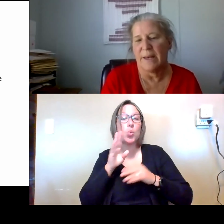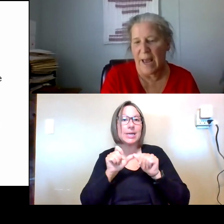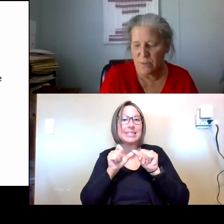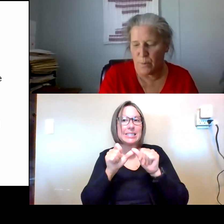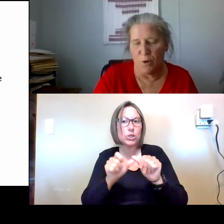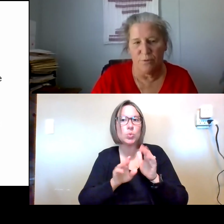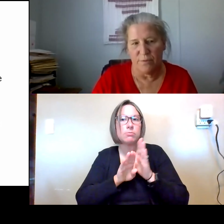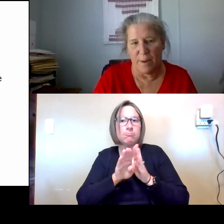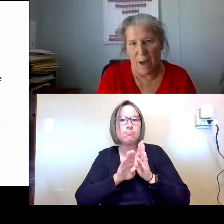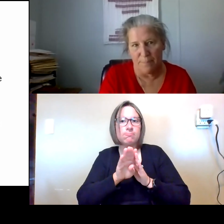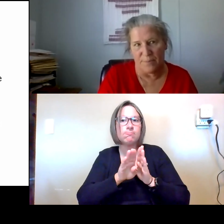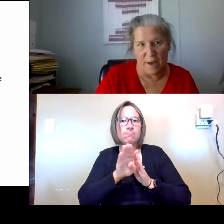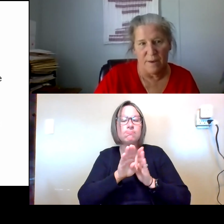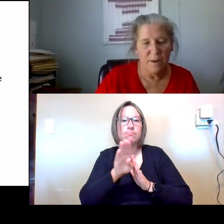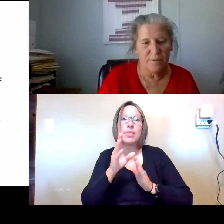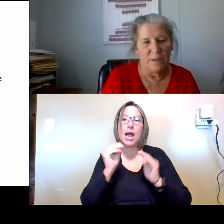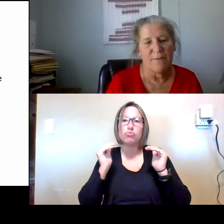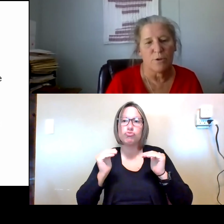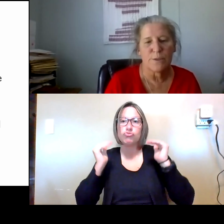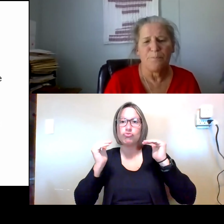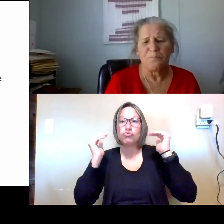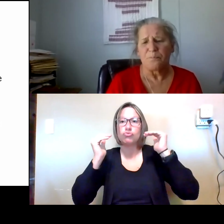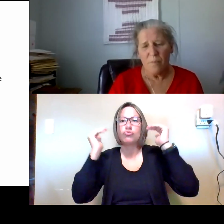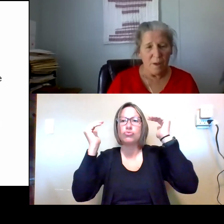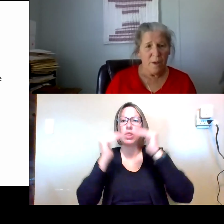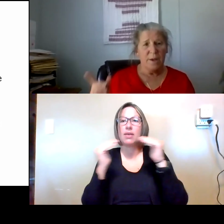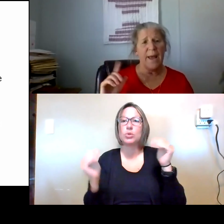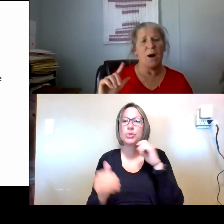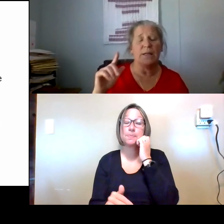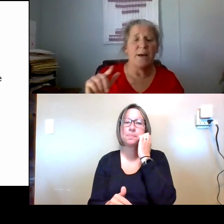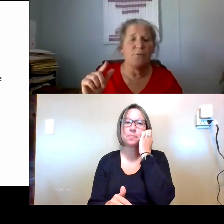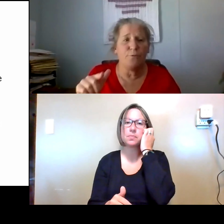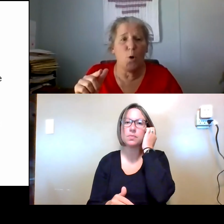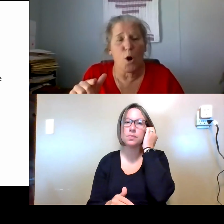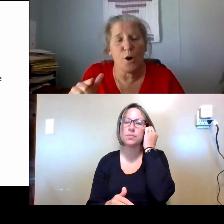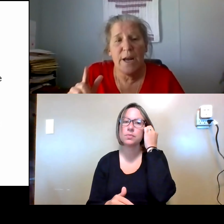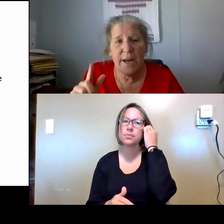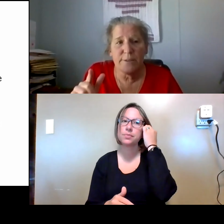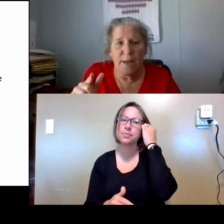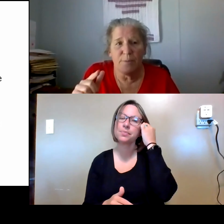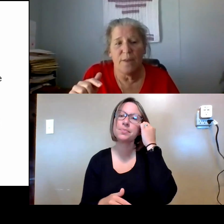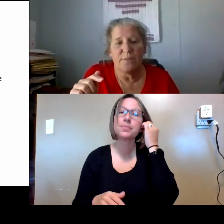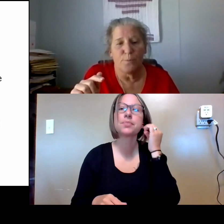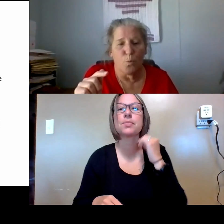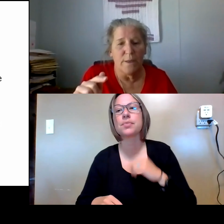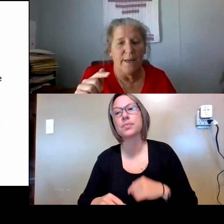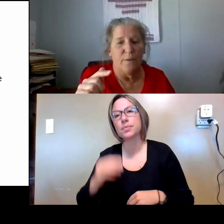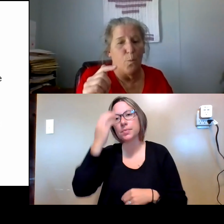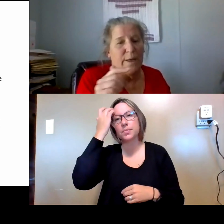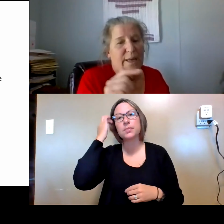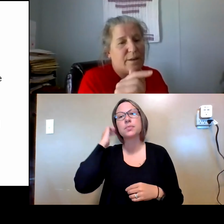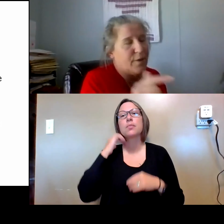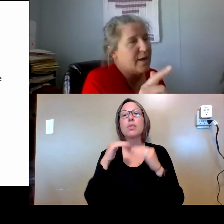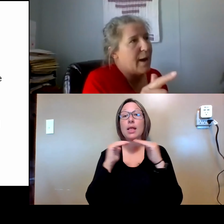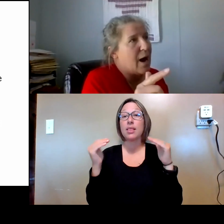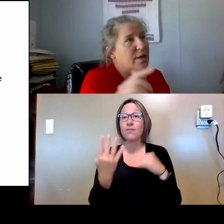do that as we move them up the levels. Now, in level 4, here's something that's really that